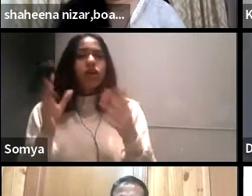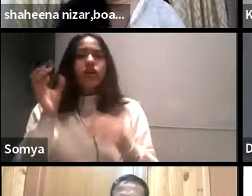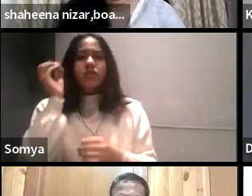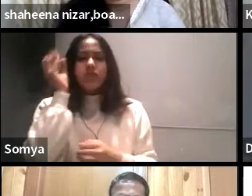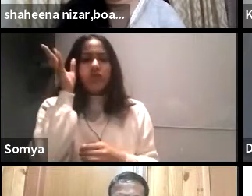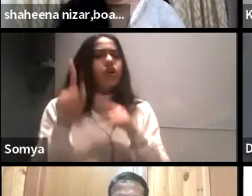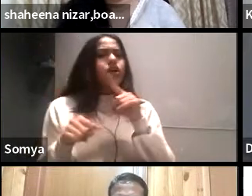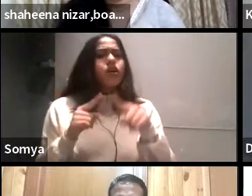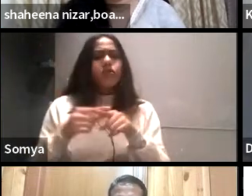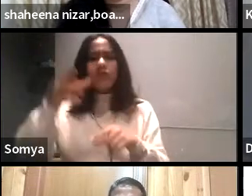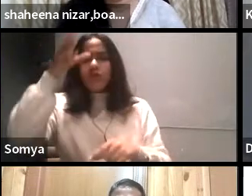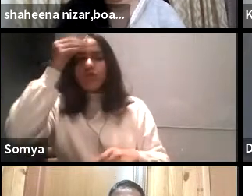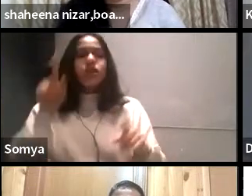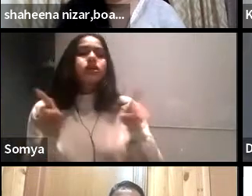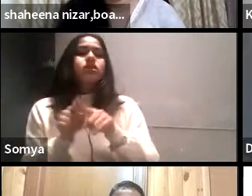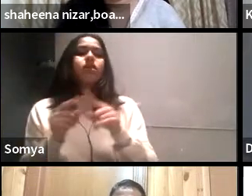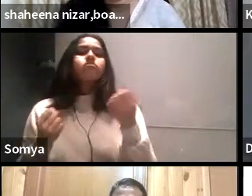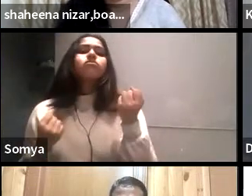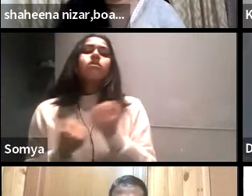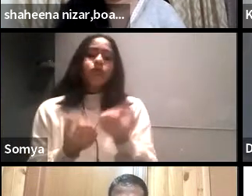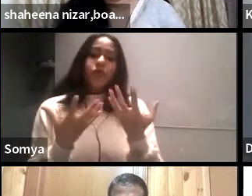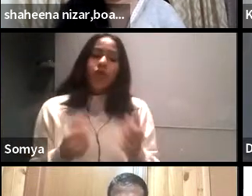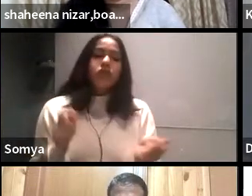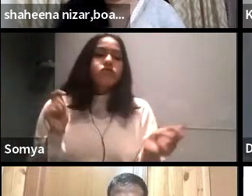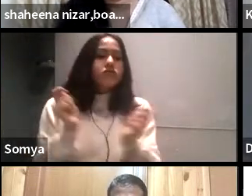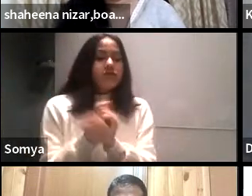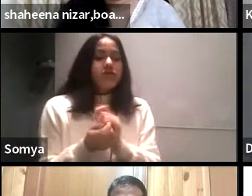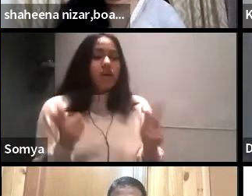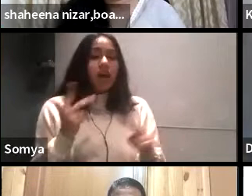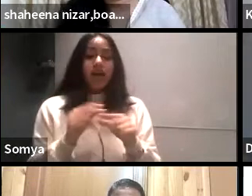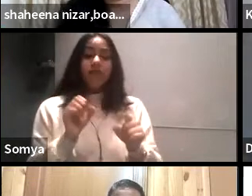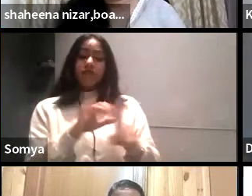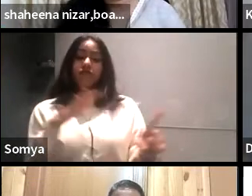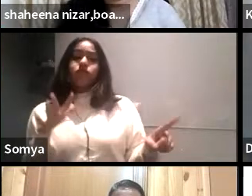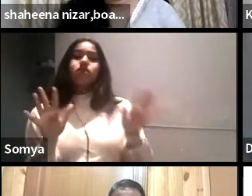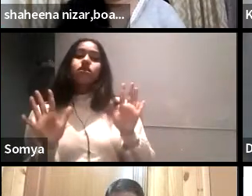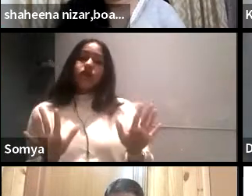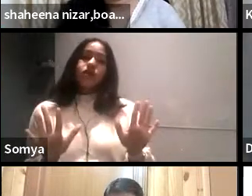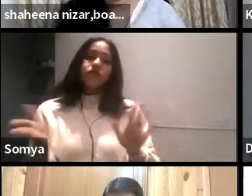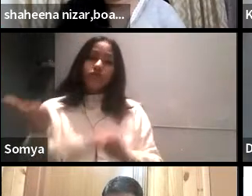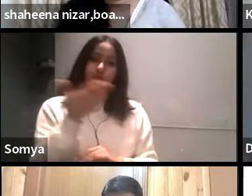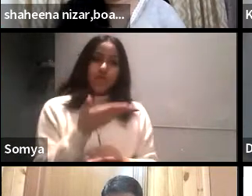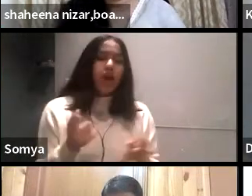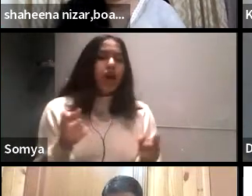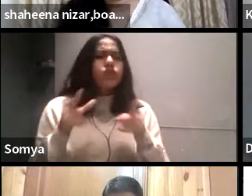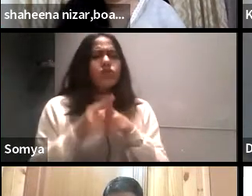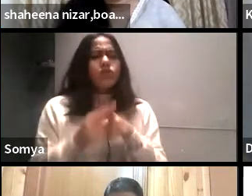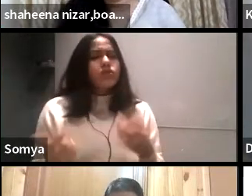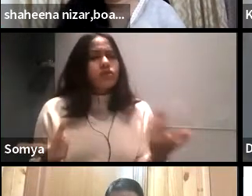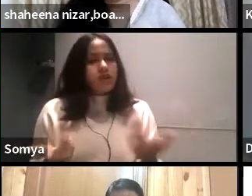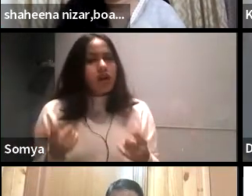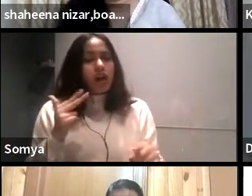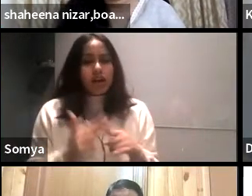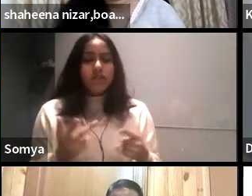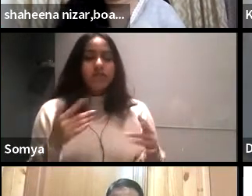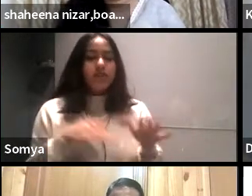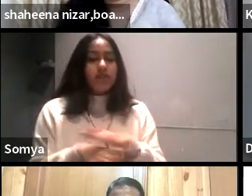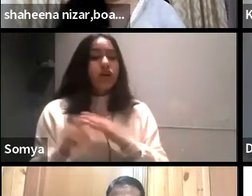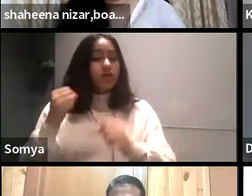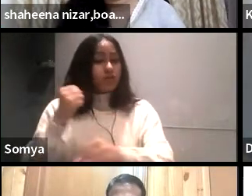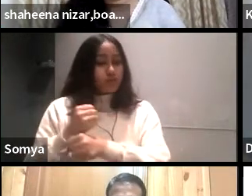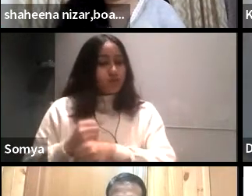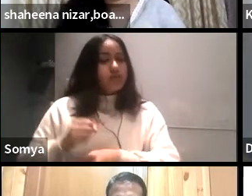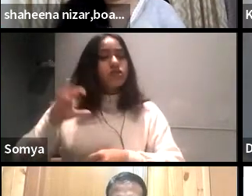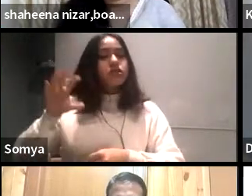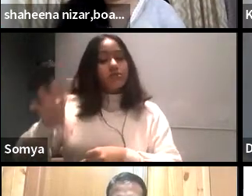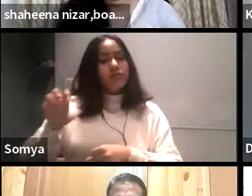including advice and support, with changes that affect them. Now, to do this, the Wales government,